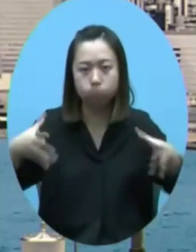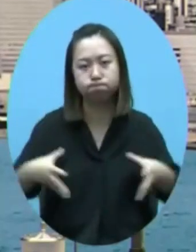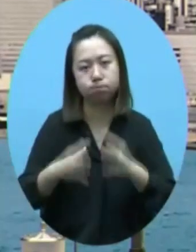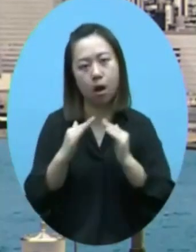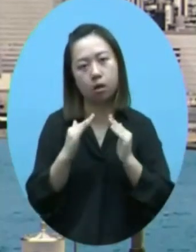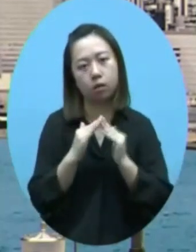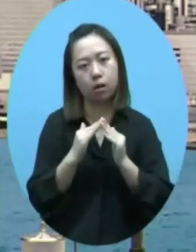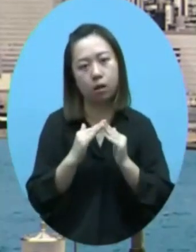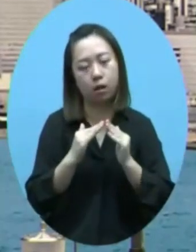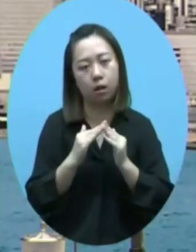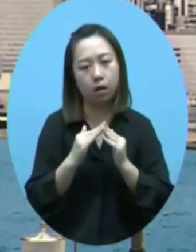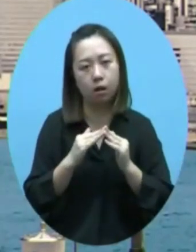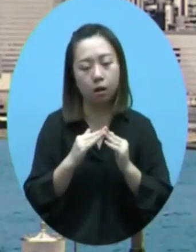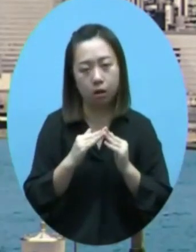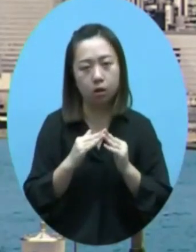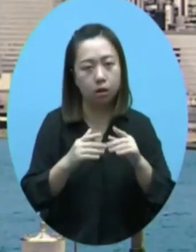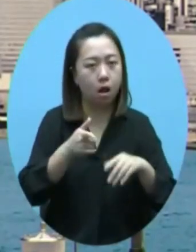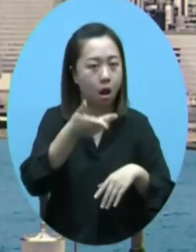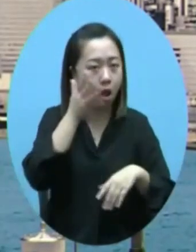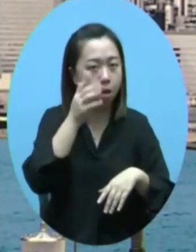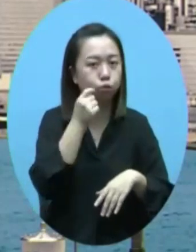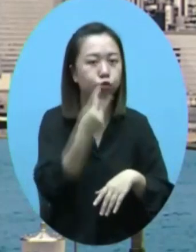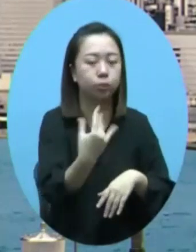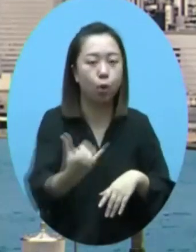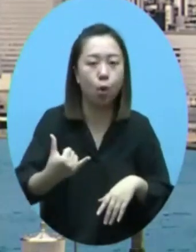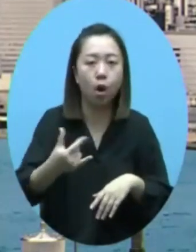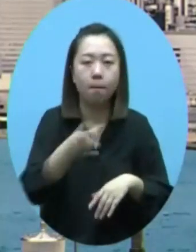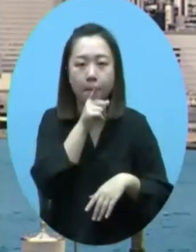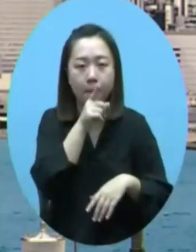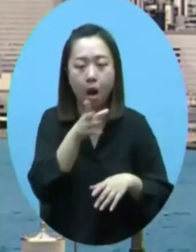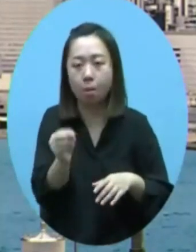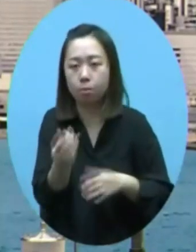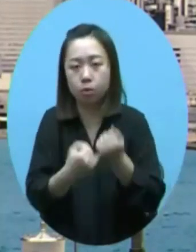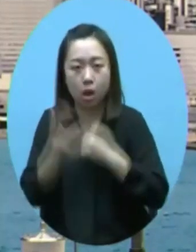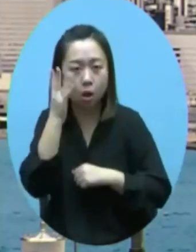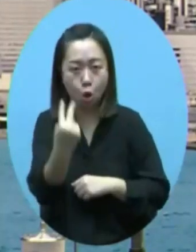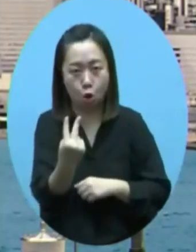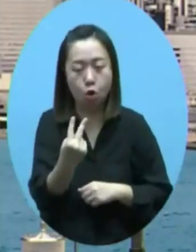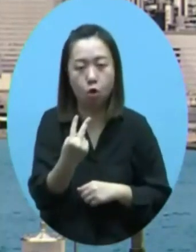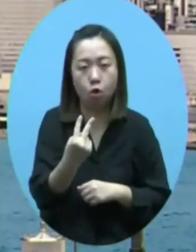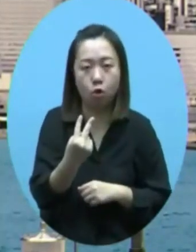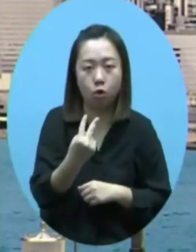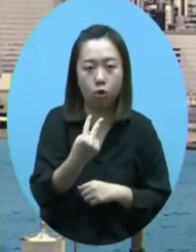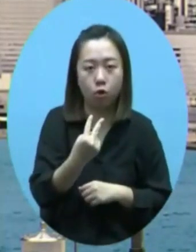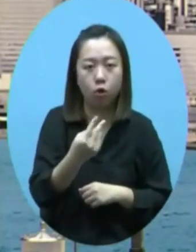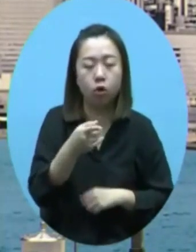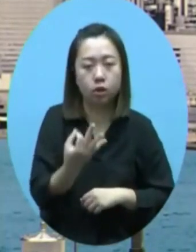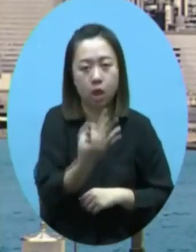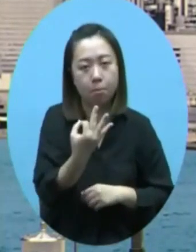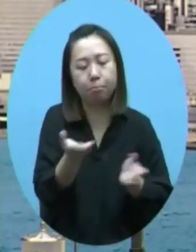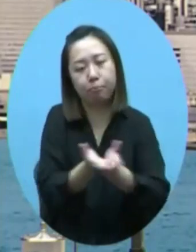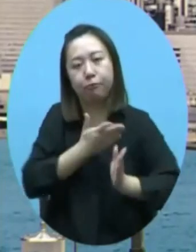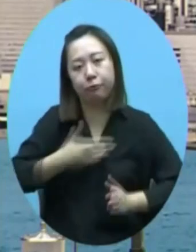1398, a family. They're all family members. And the 26-year-old man, so the mother and his 2